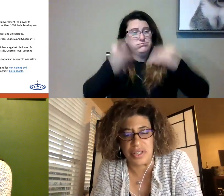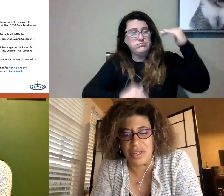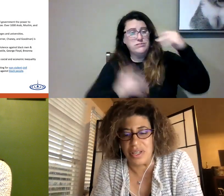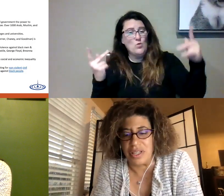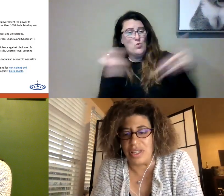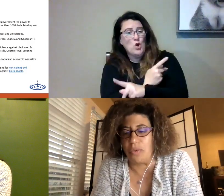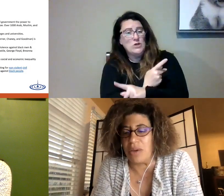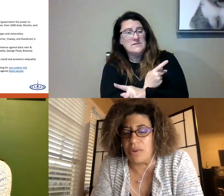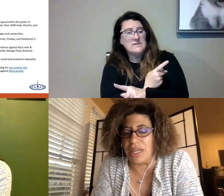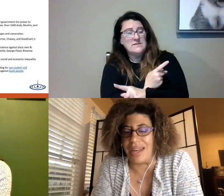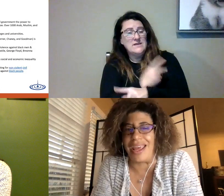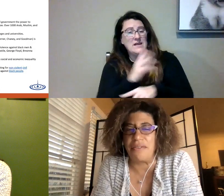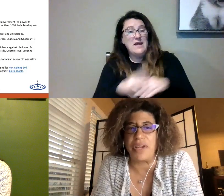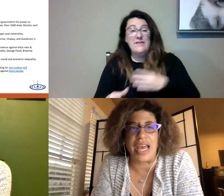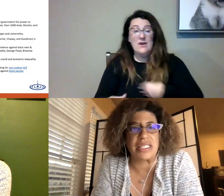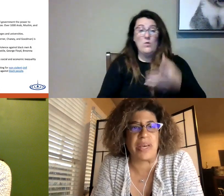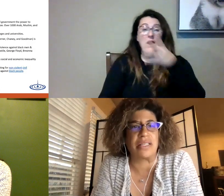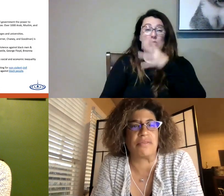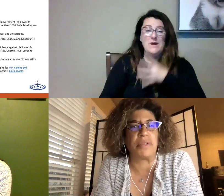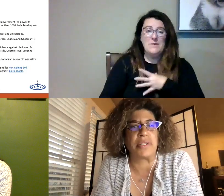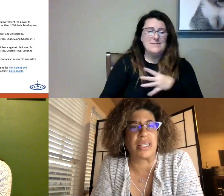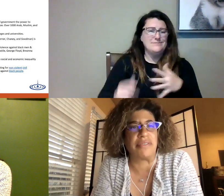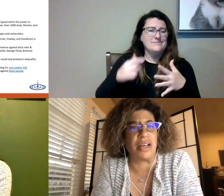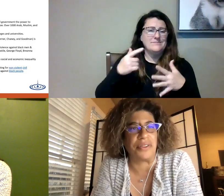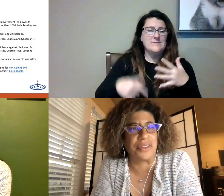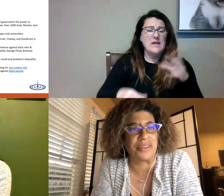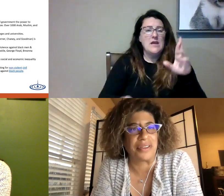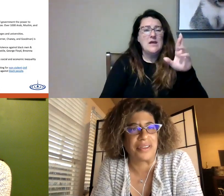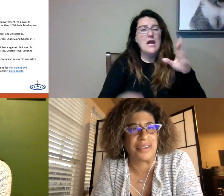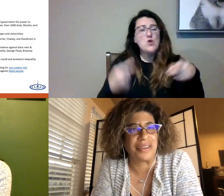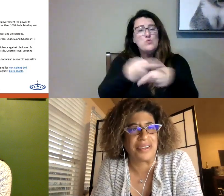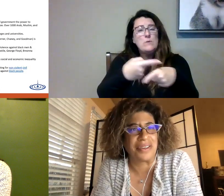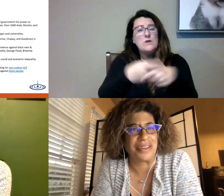worse than white women in every aspect of reproductive health.